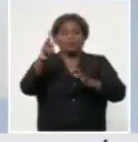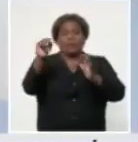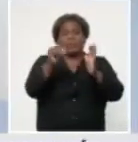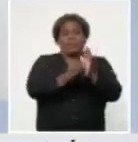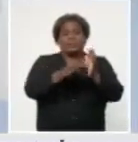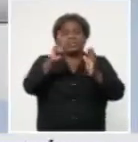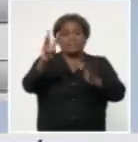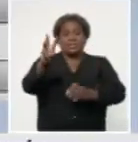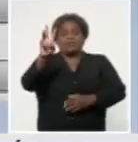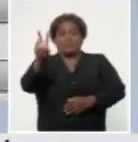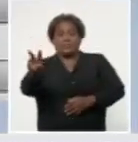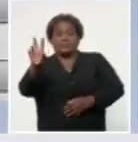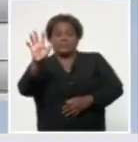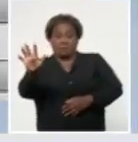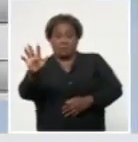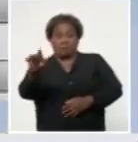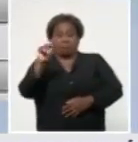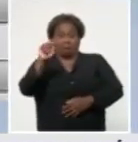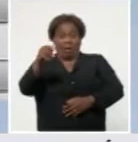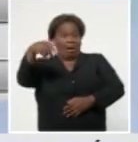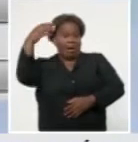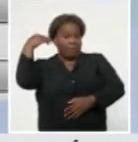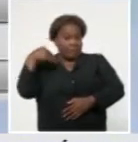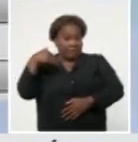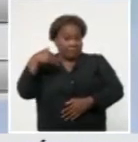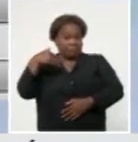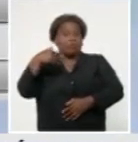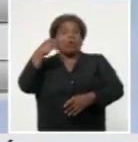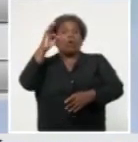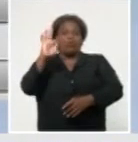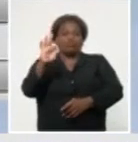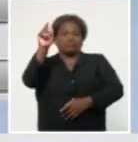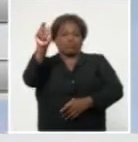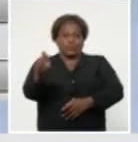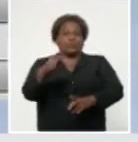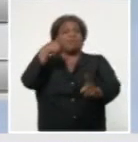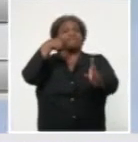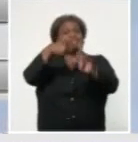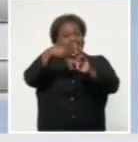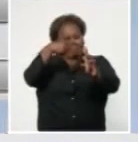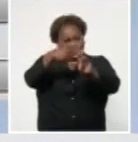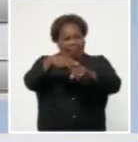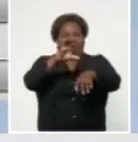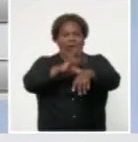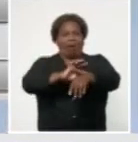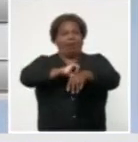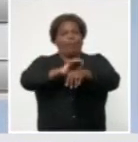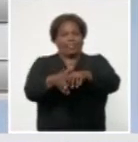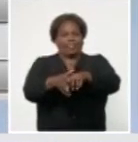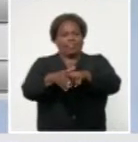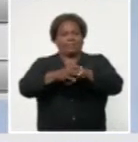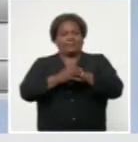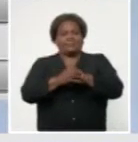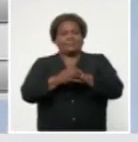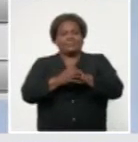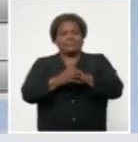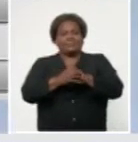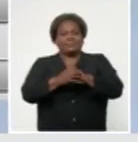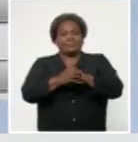As a result of the analysis of these 3,375 samples, 8 people tested positive